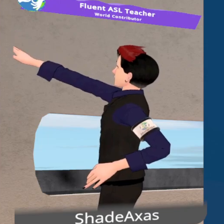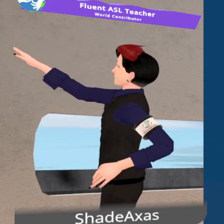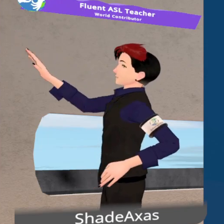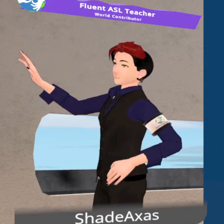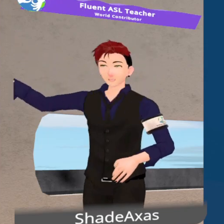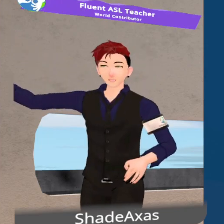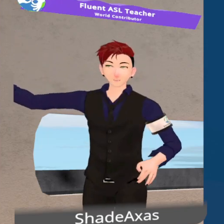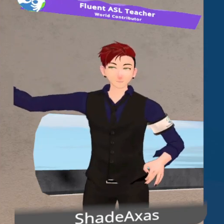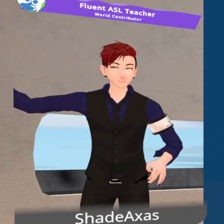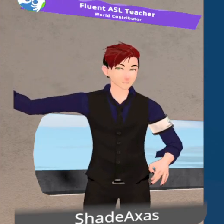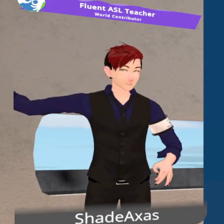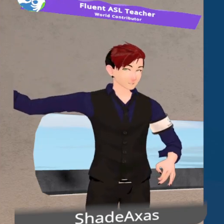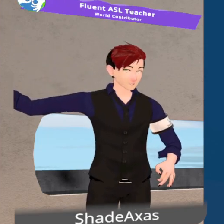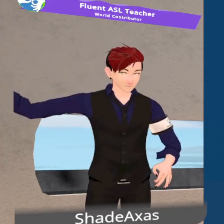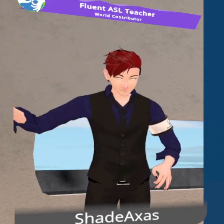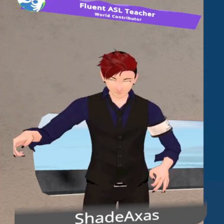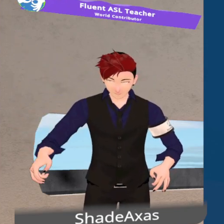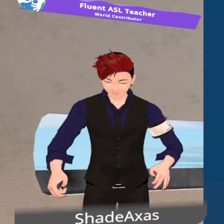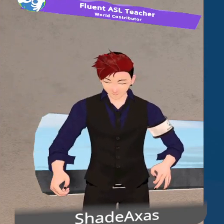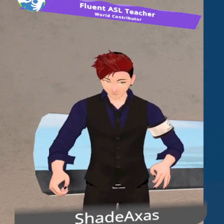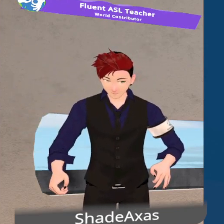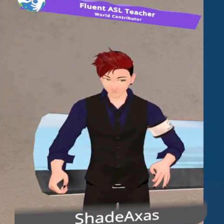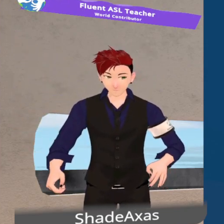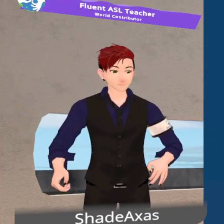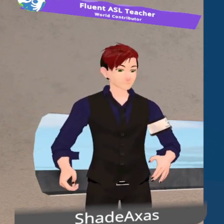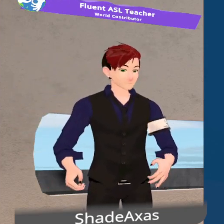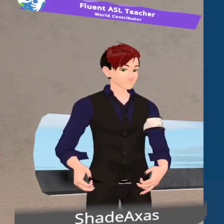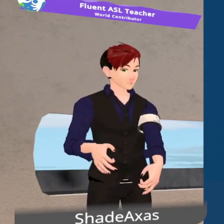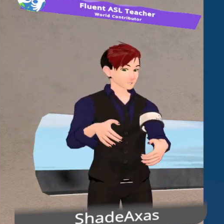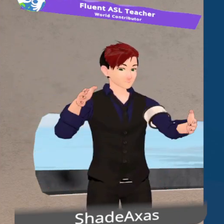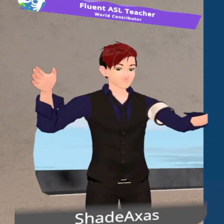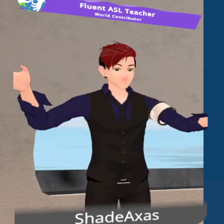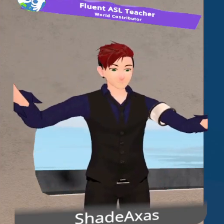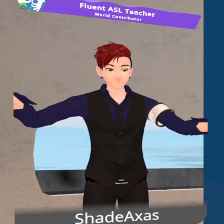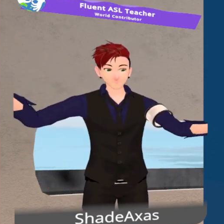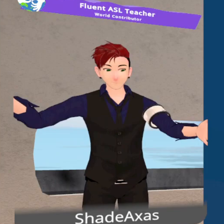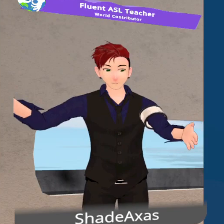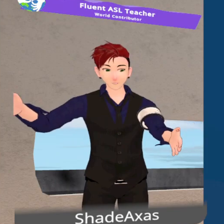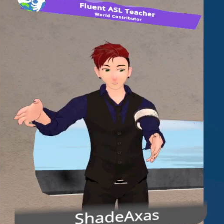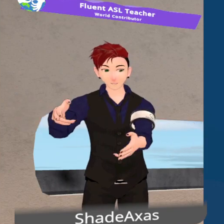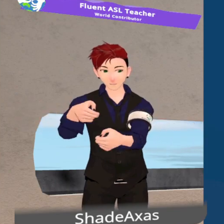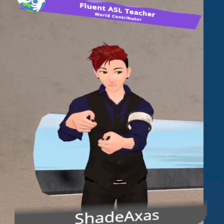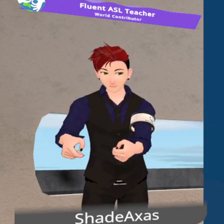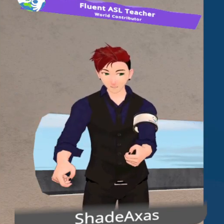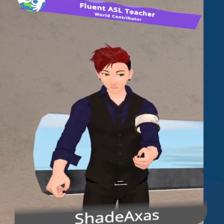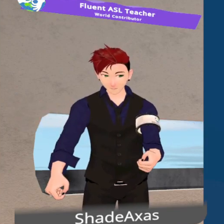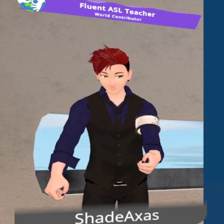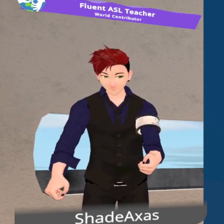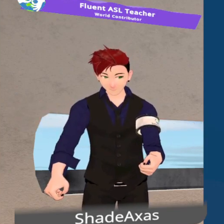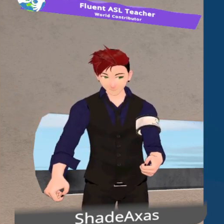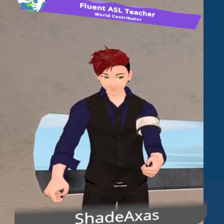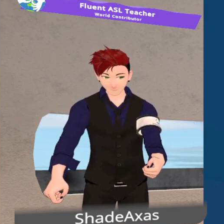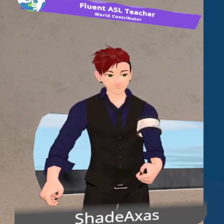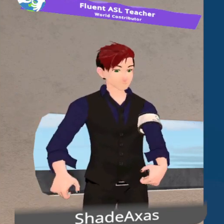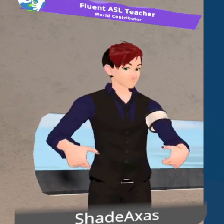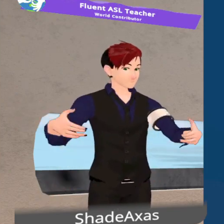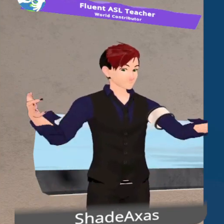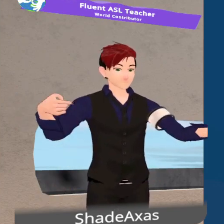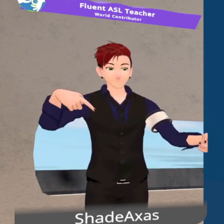Where and how to learn sign, and then Discord rules and roles. So, to wrap everything up,